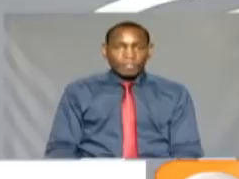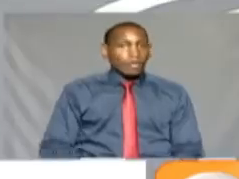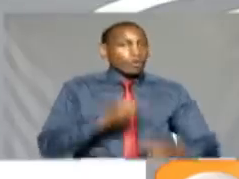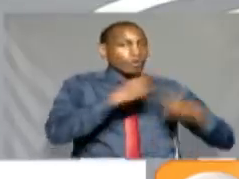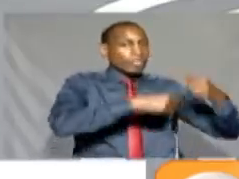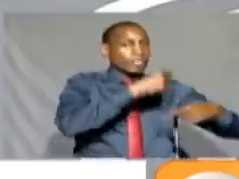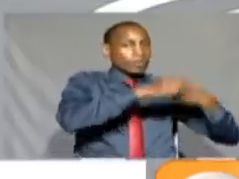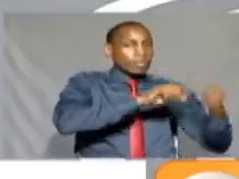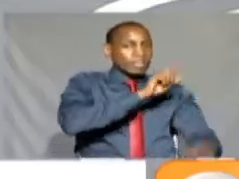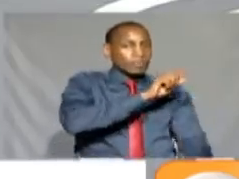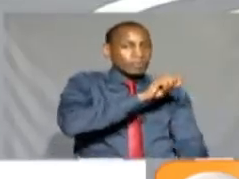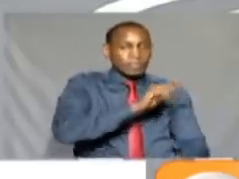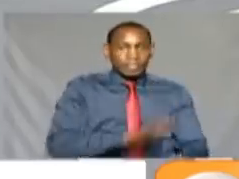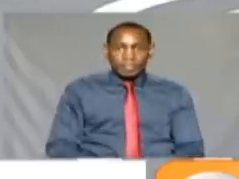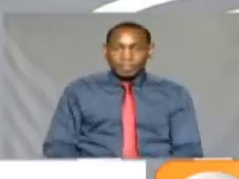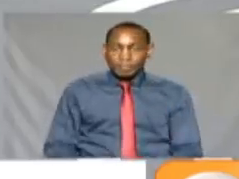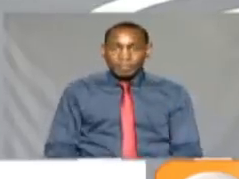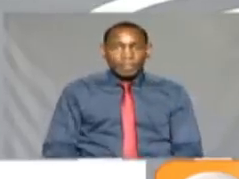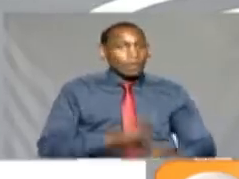you very much.